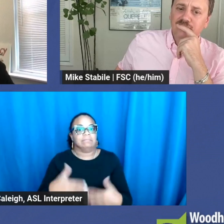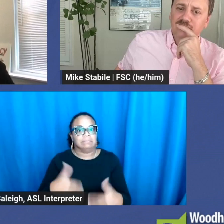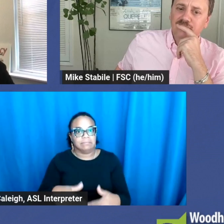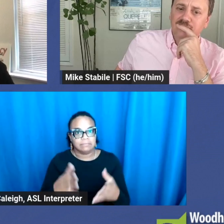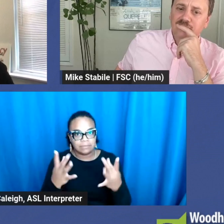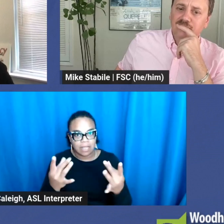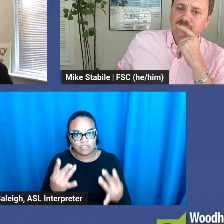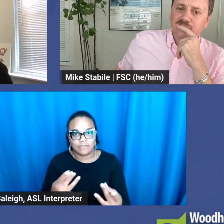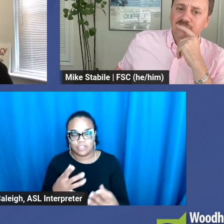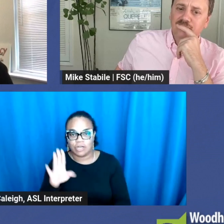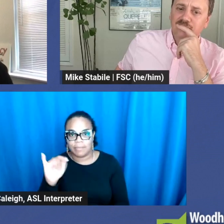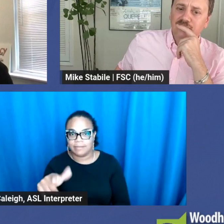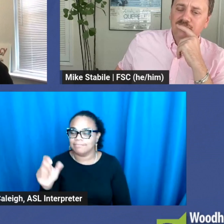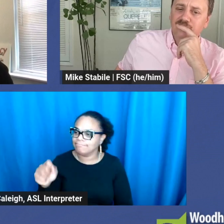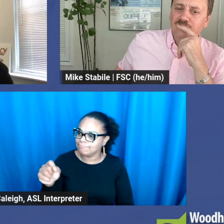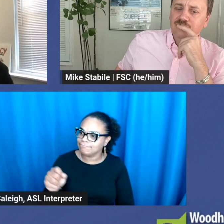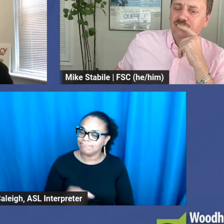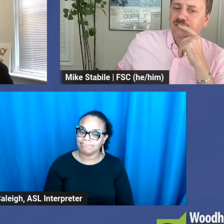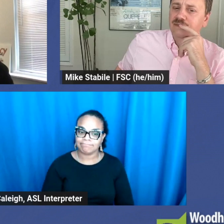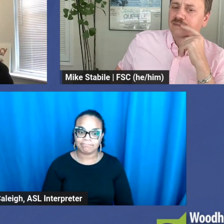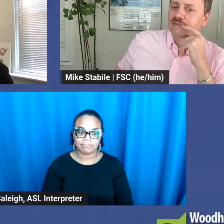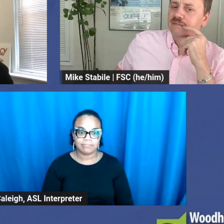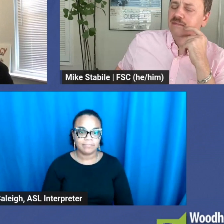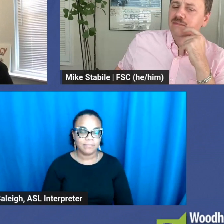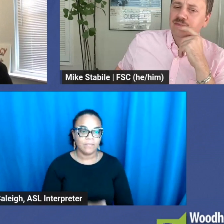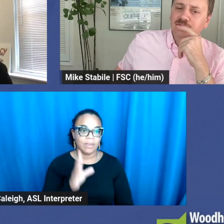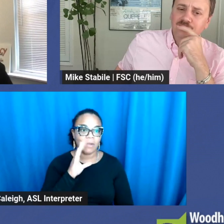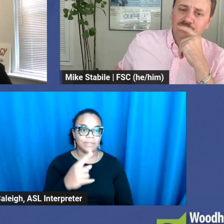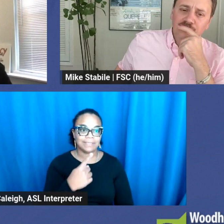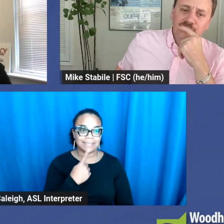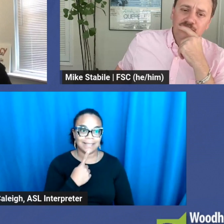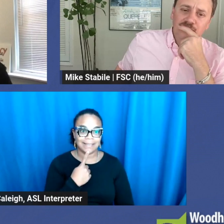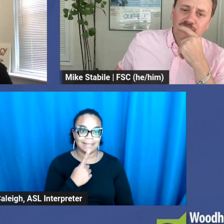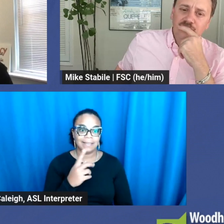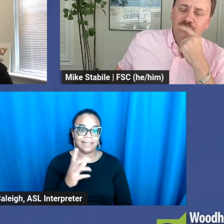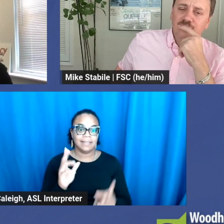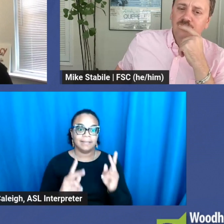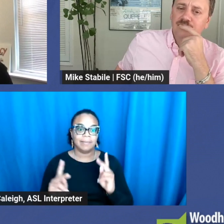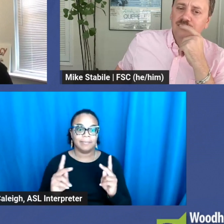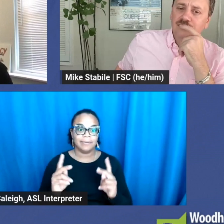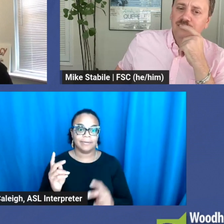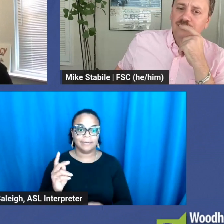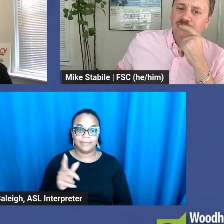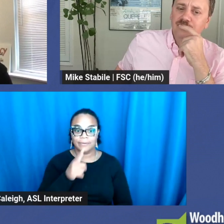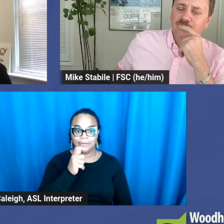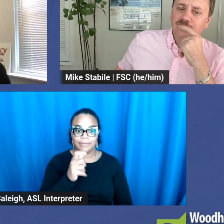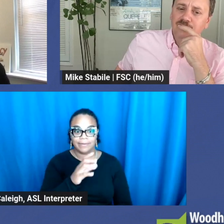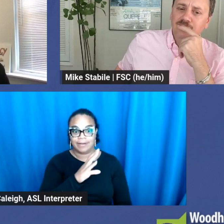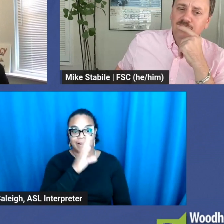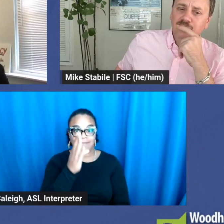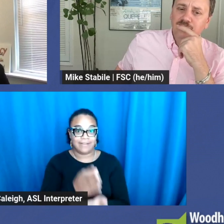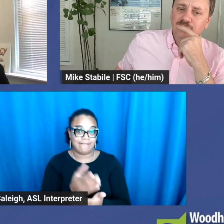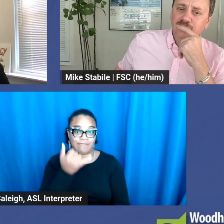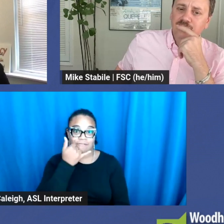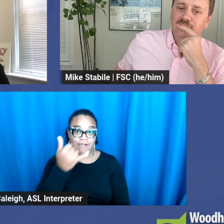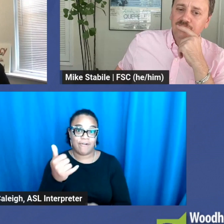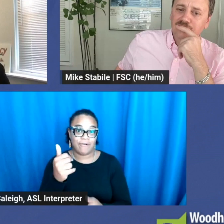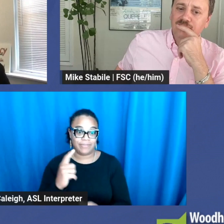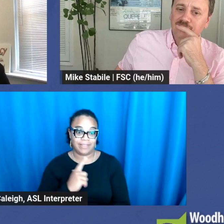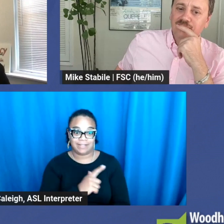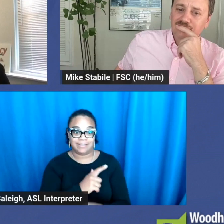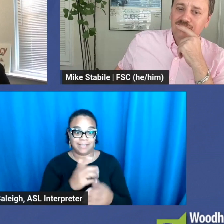Yeah, absolutely. And I would say that, folks who have never called your legislator, just call